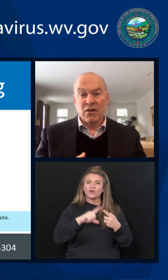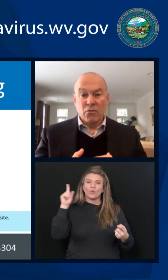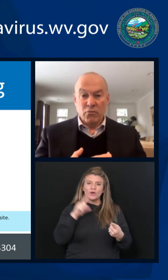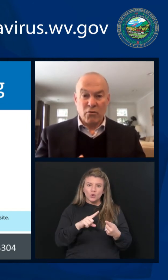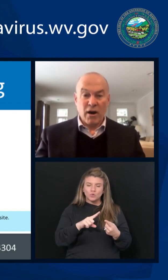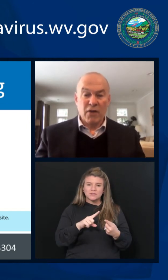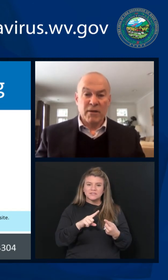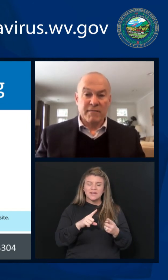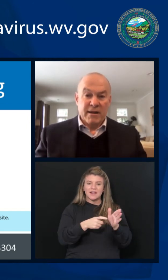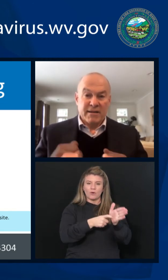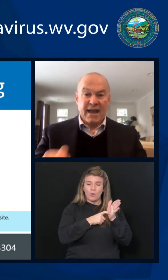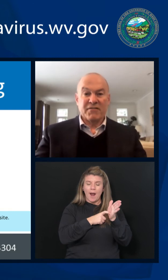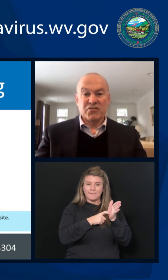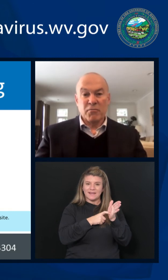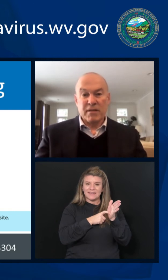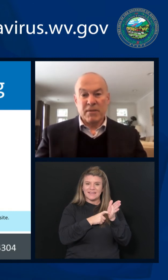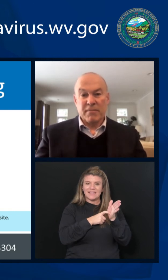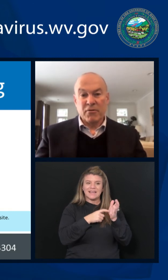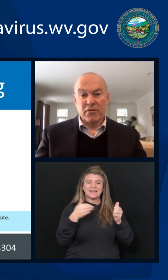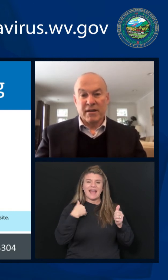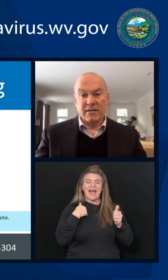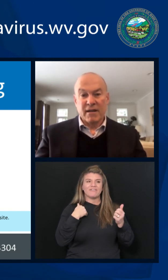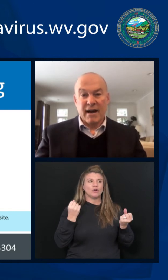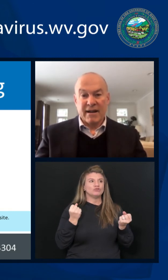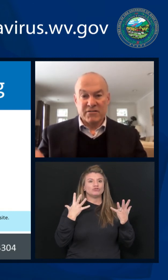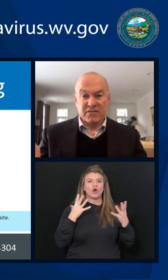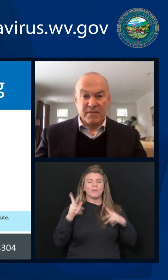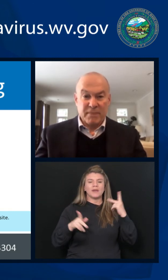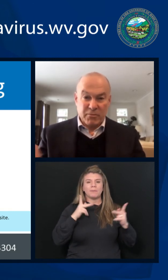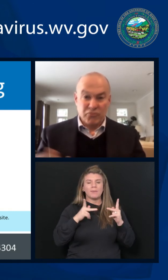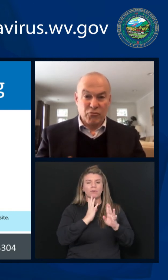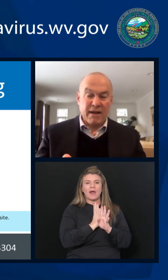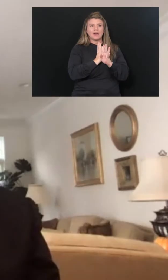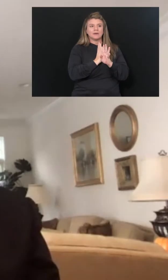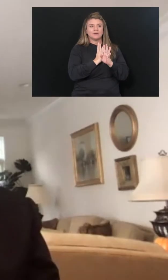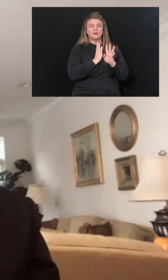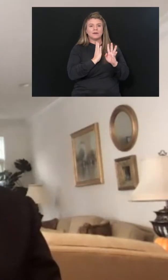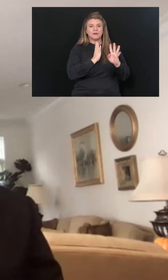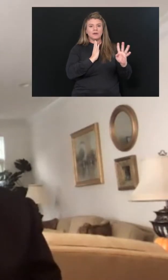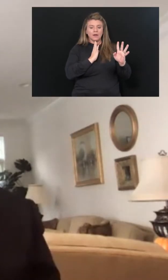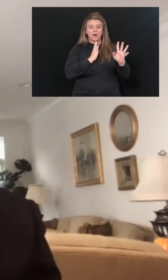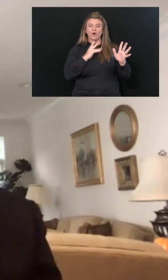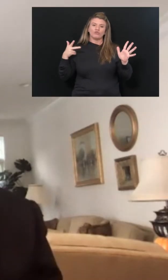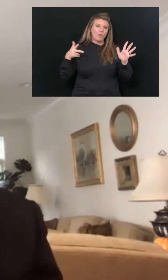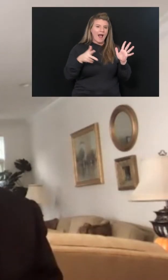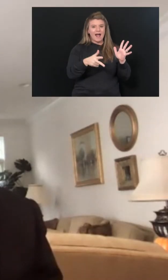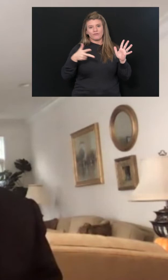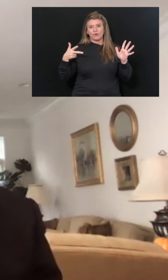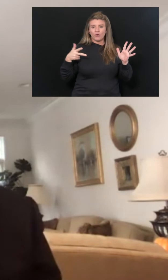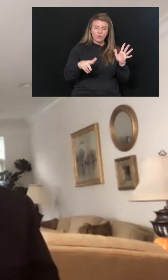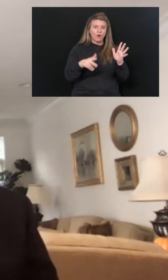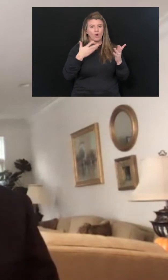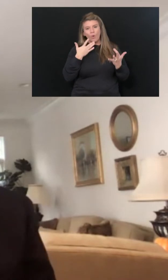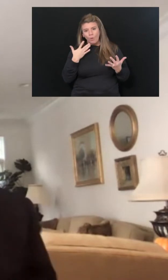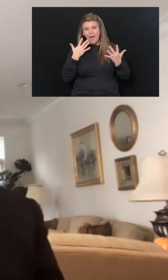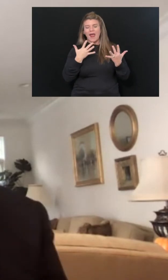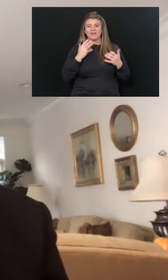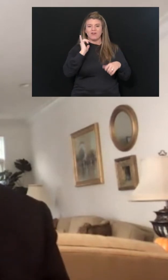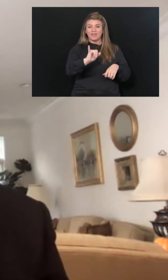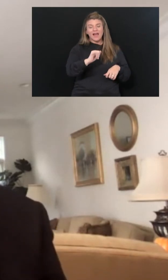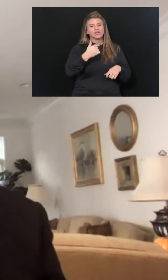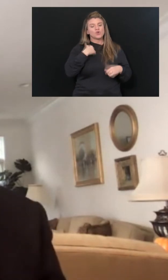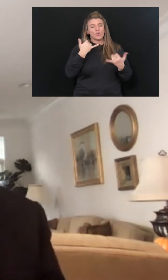the requirement to have so many people in lines that people drive through and do the test for people. So we're also